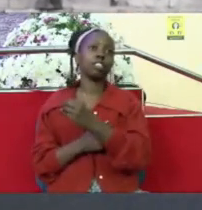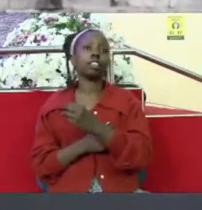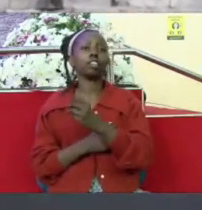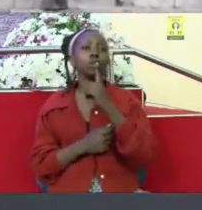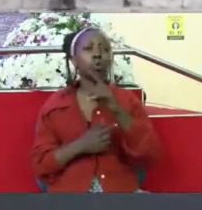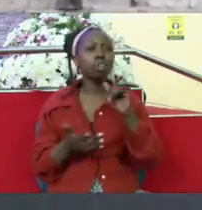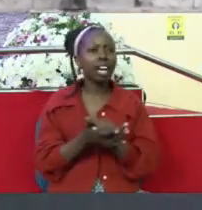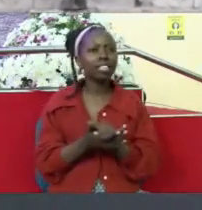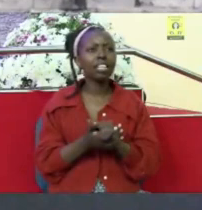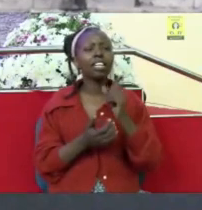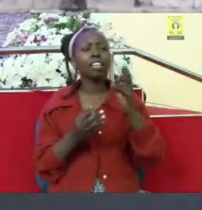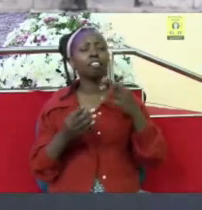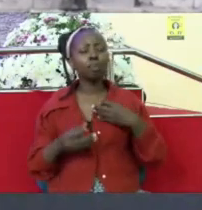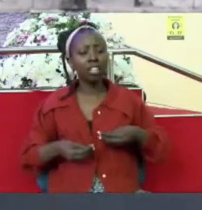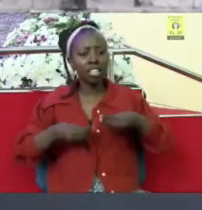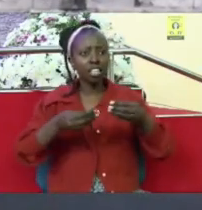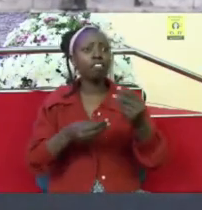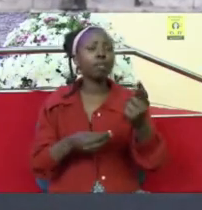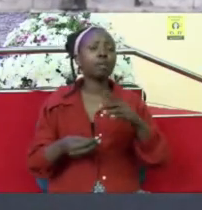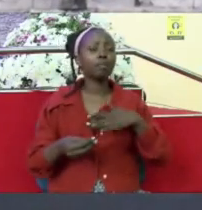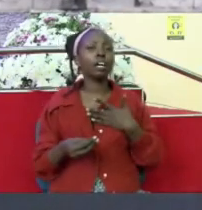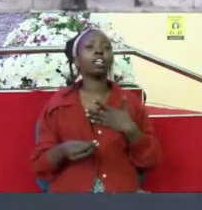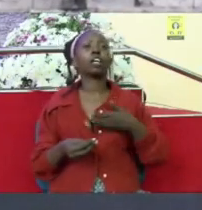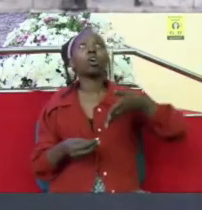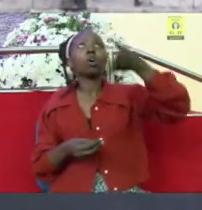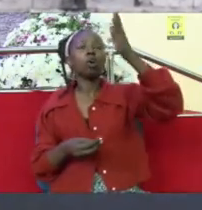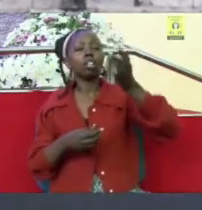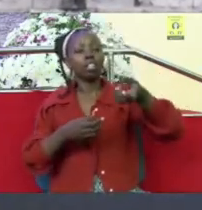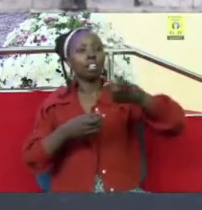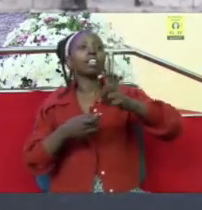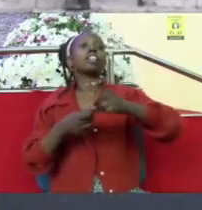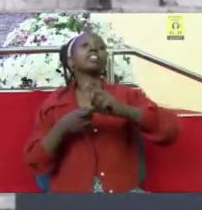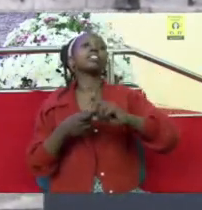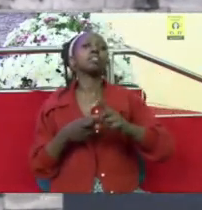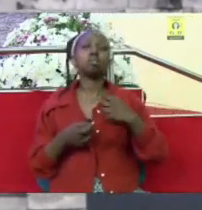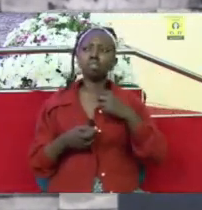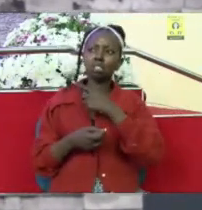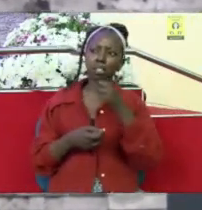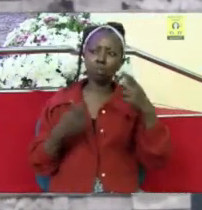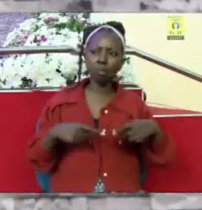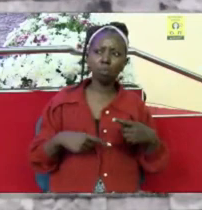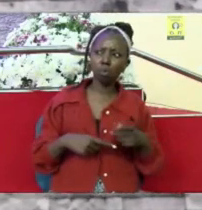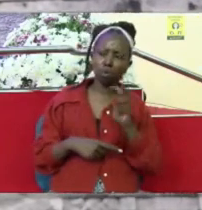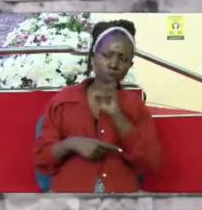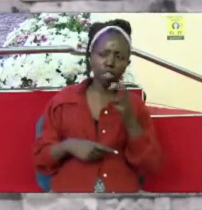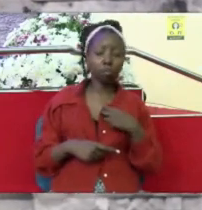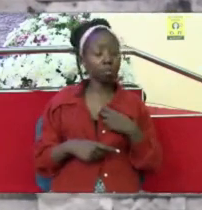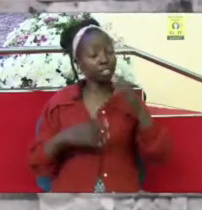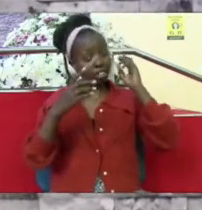nikiitoa Bwana anaipiga anaijumulisha. Kujumulisha, naona wengine waniangalia, Bishop, are you serious? I'm